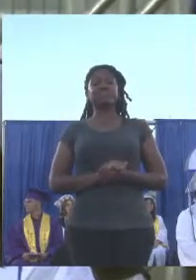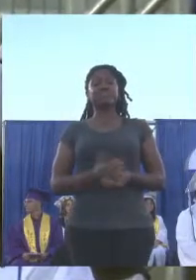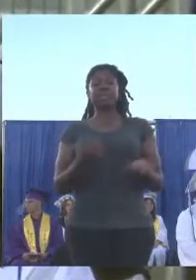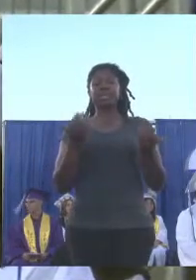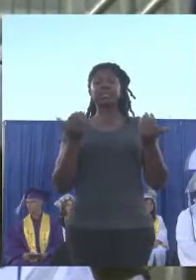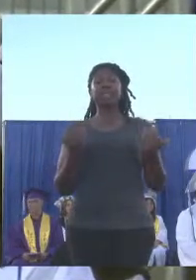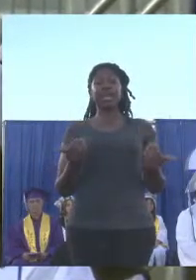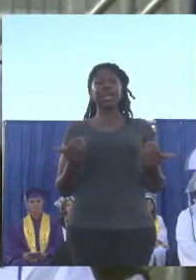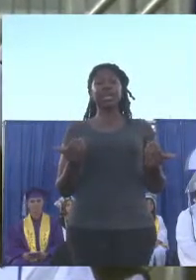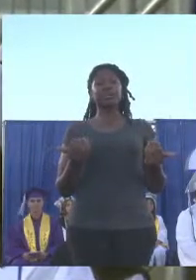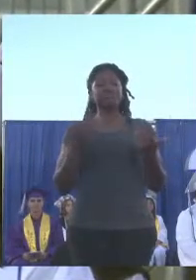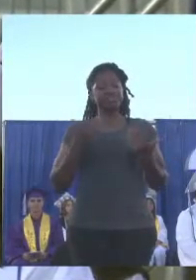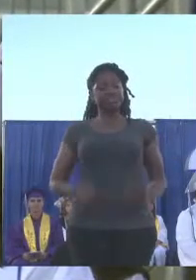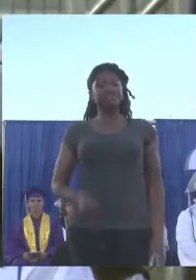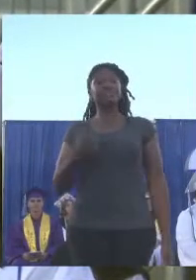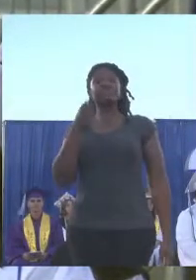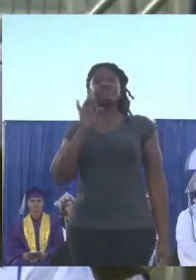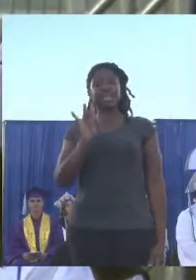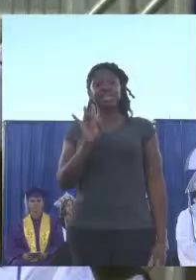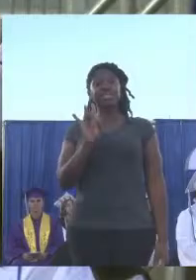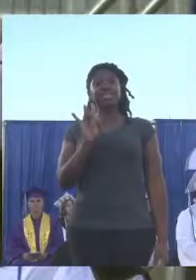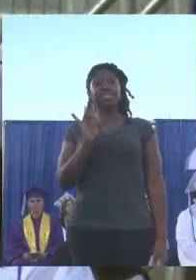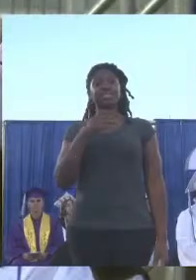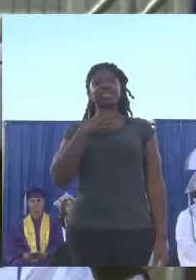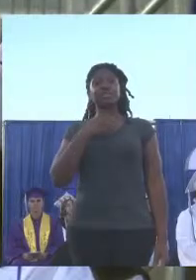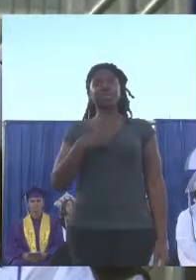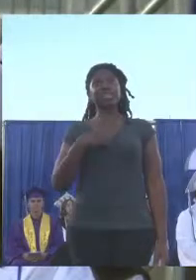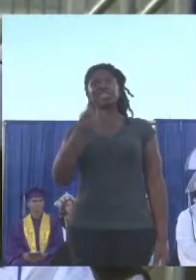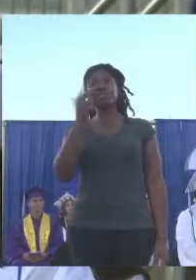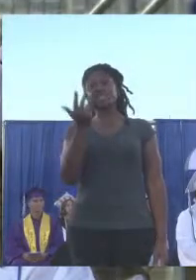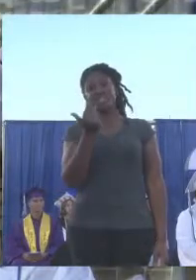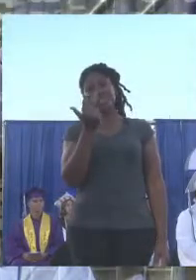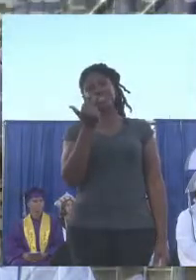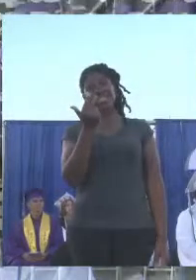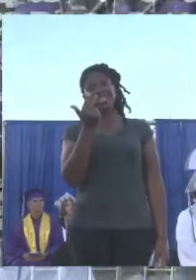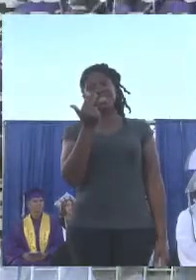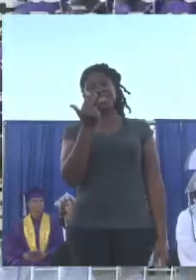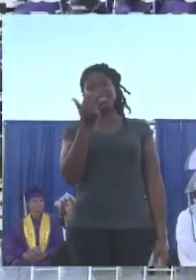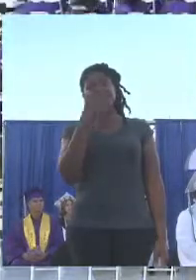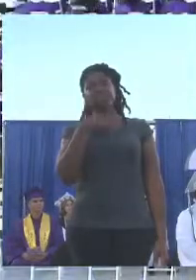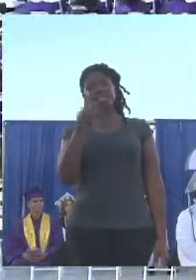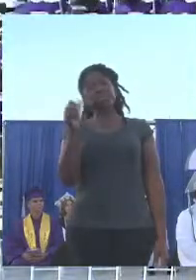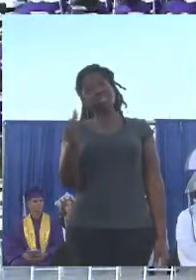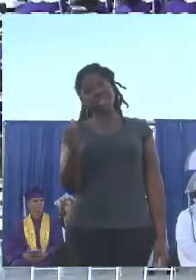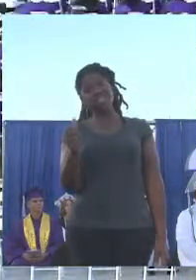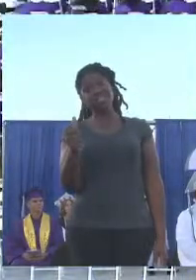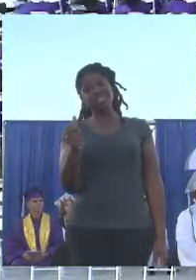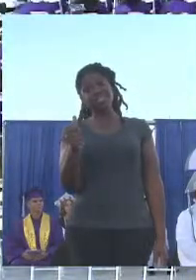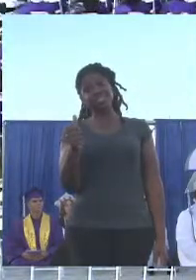Now I am 18, wishing to be 13, wishing to be 10,